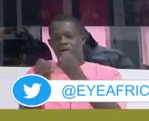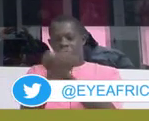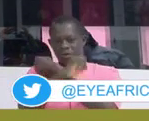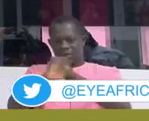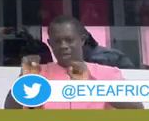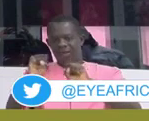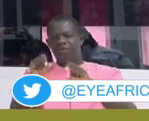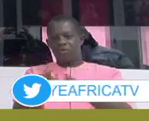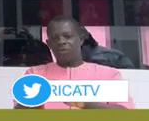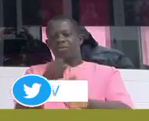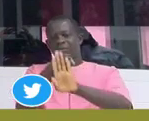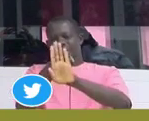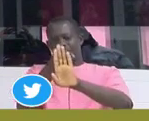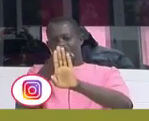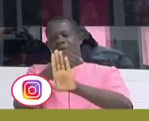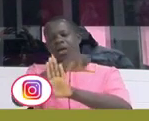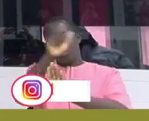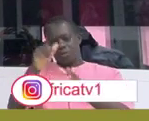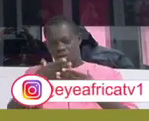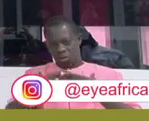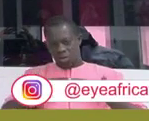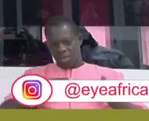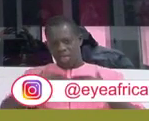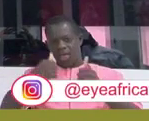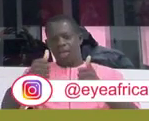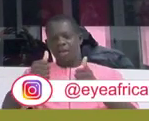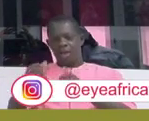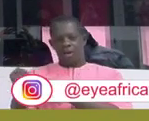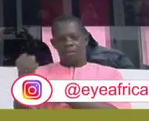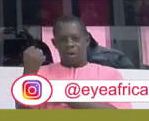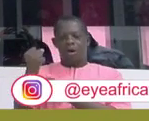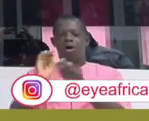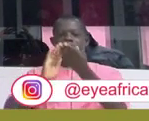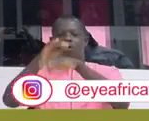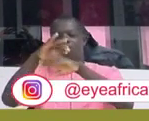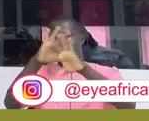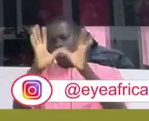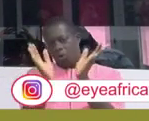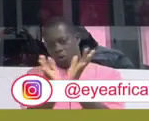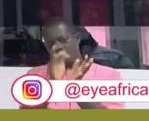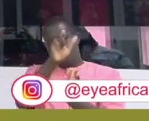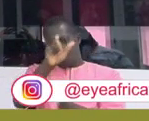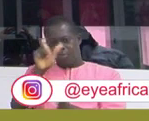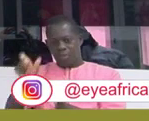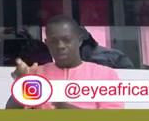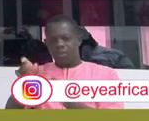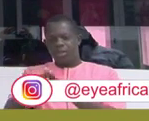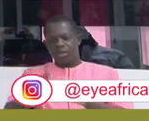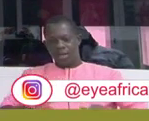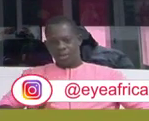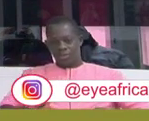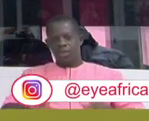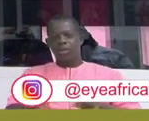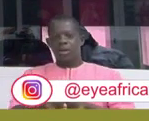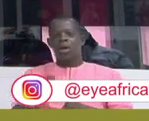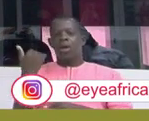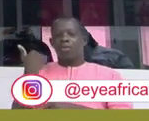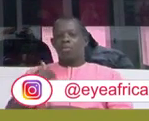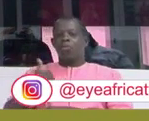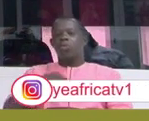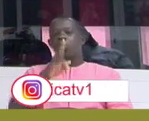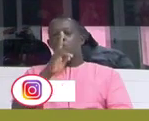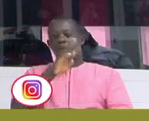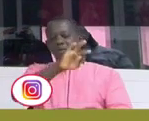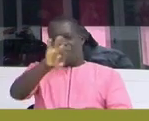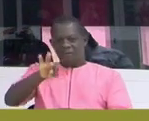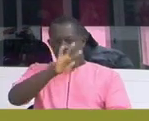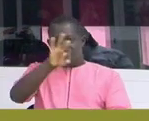your security, your defense, and your healing power over all humankind, particularly for